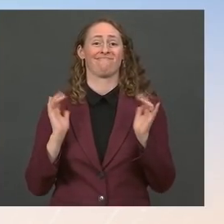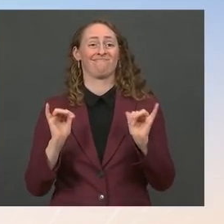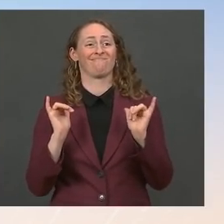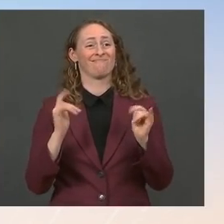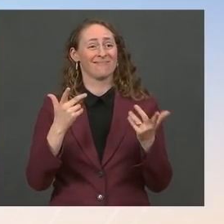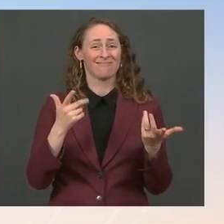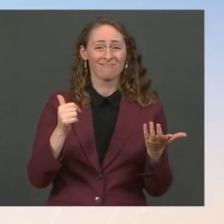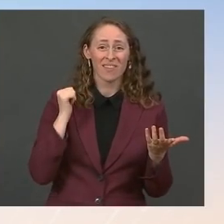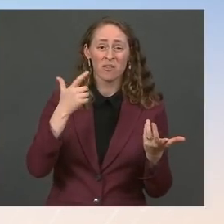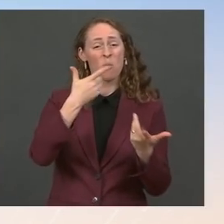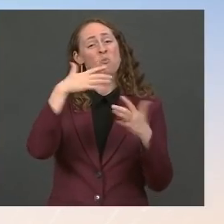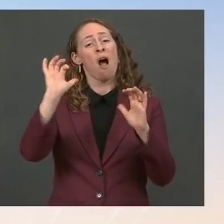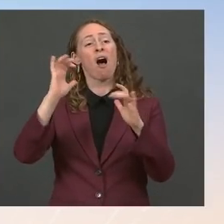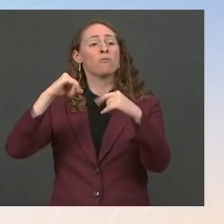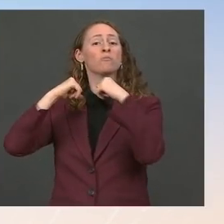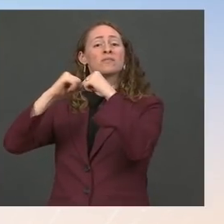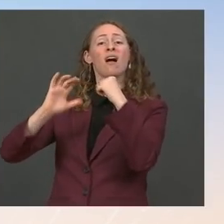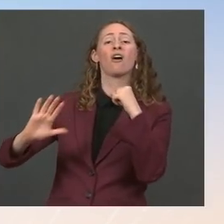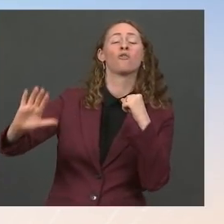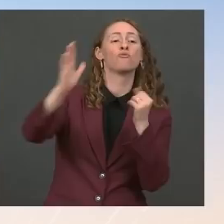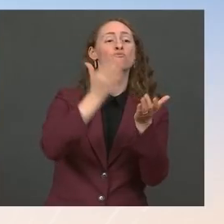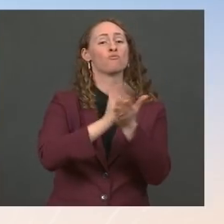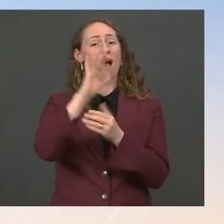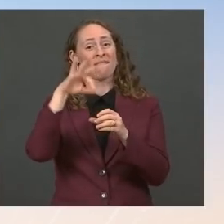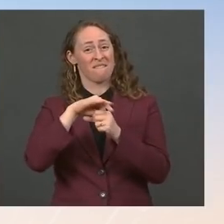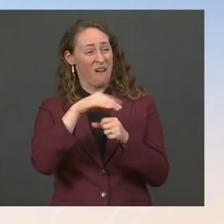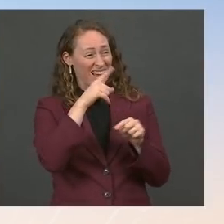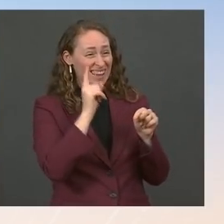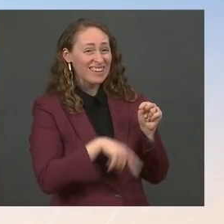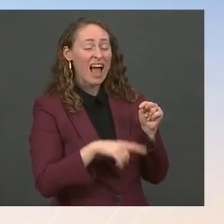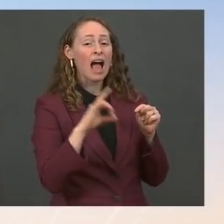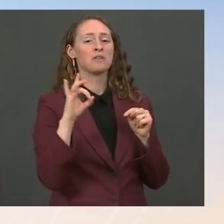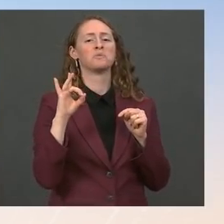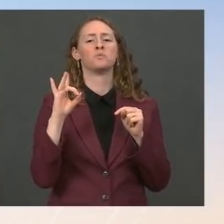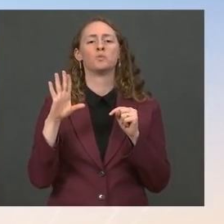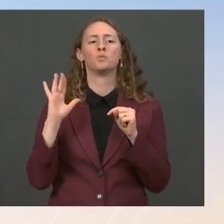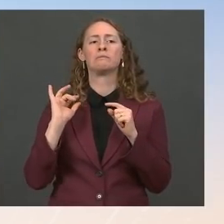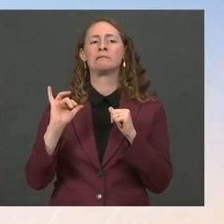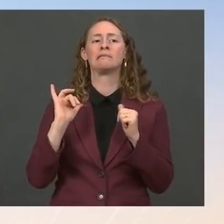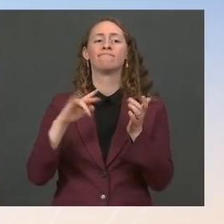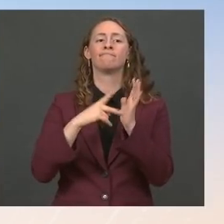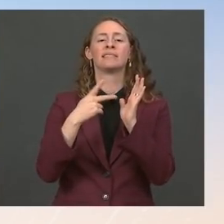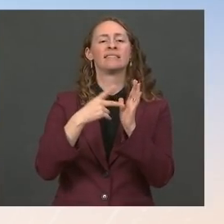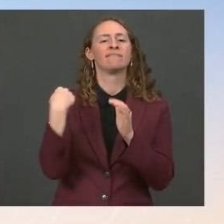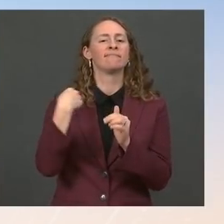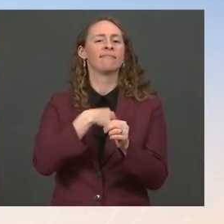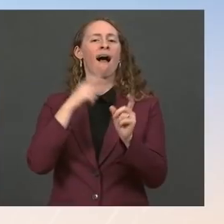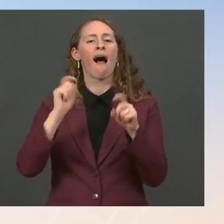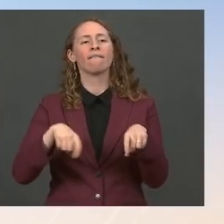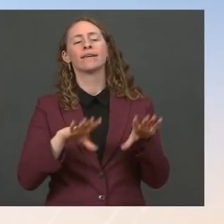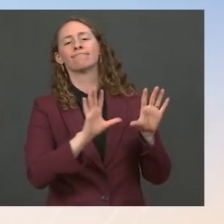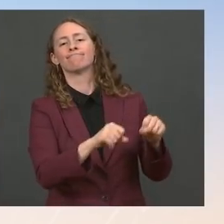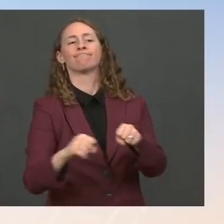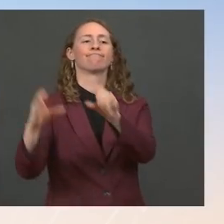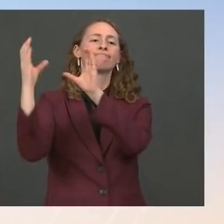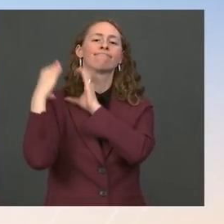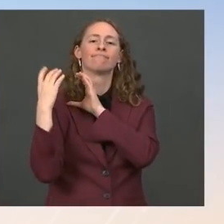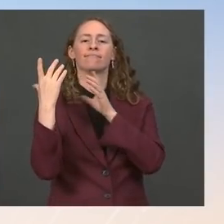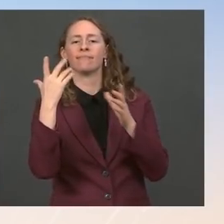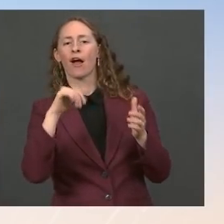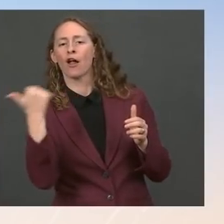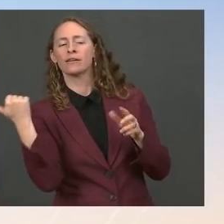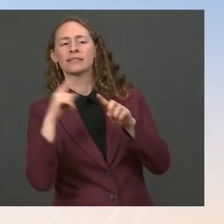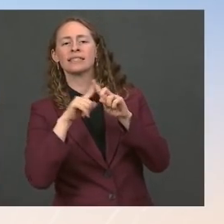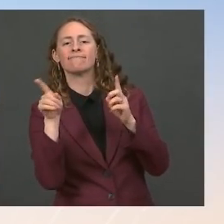the fundamental right to vote, then Democrats are going to have to determine an alternative path forward. But right now, he wanted to